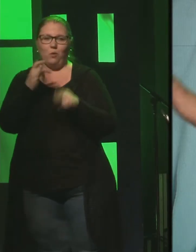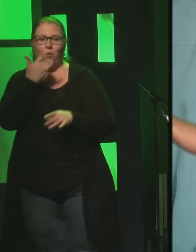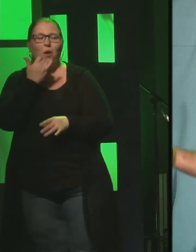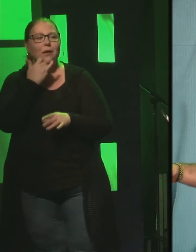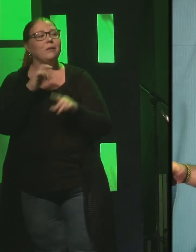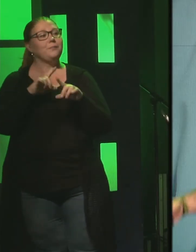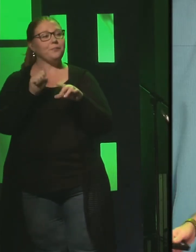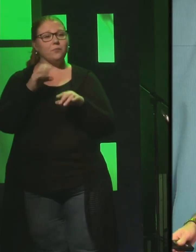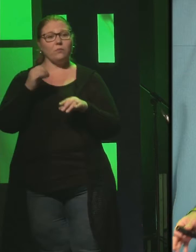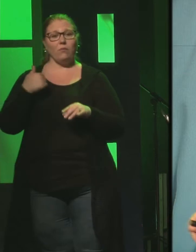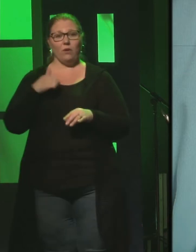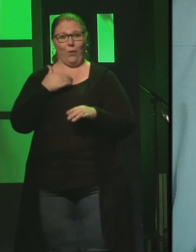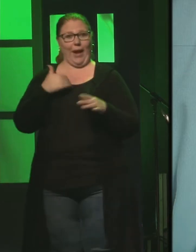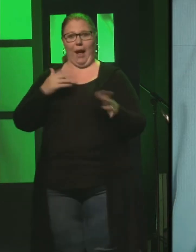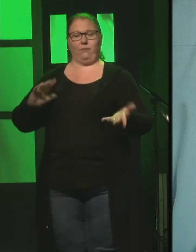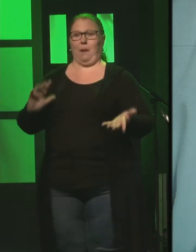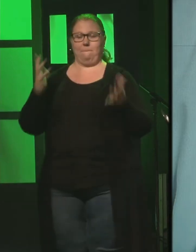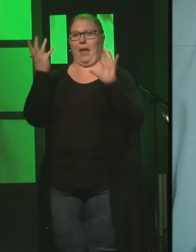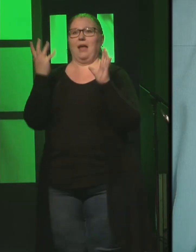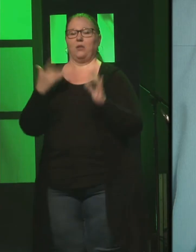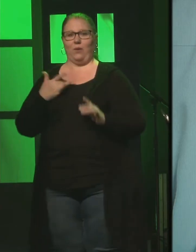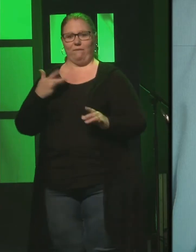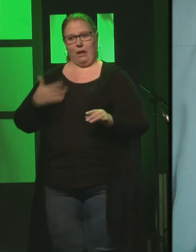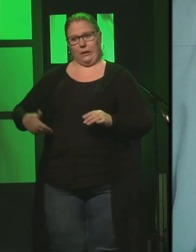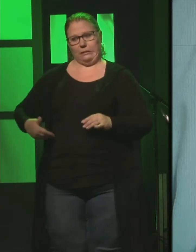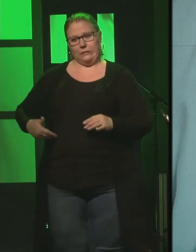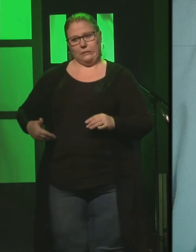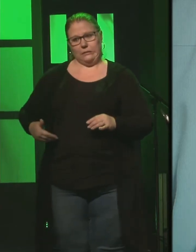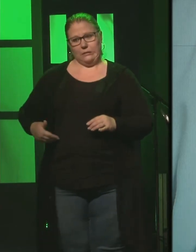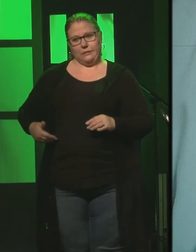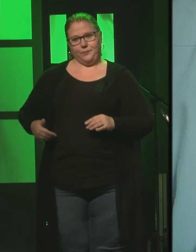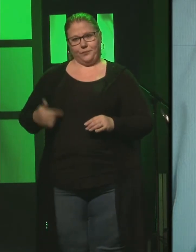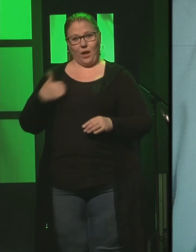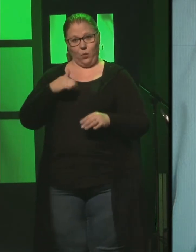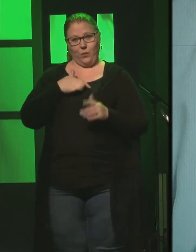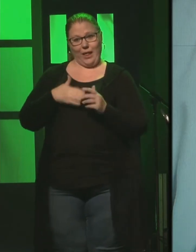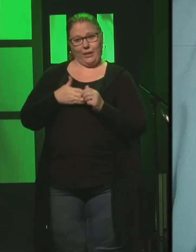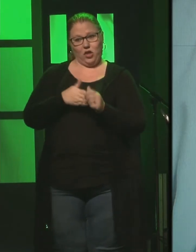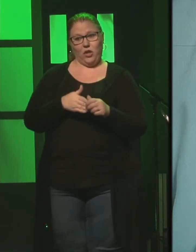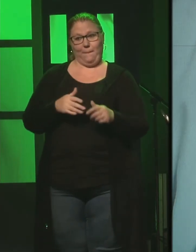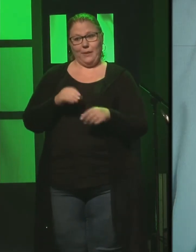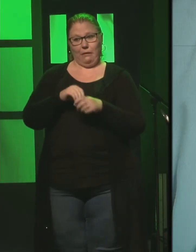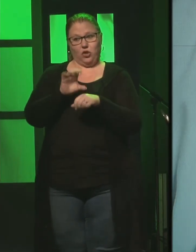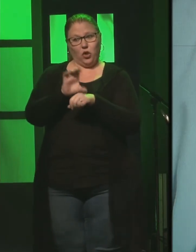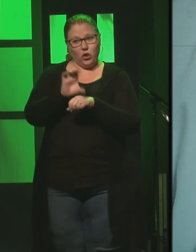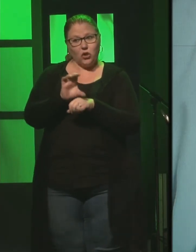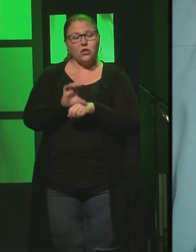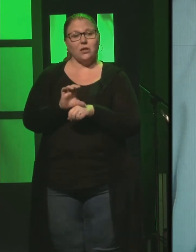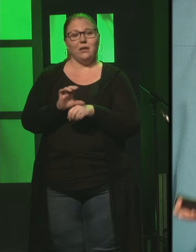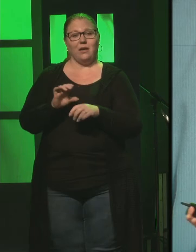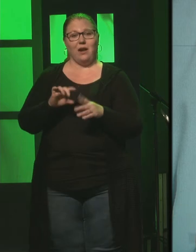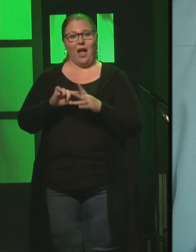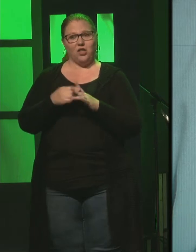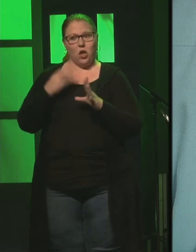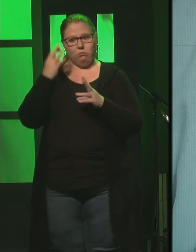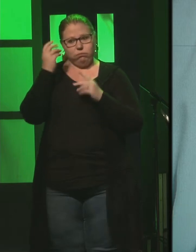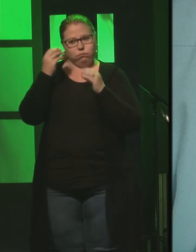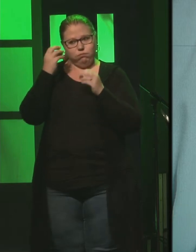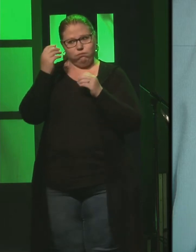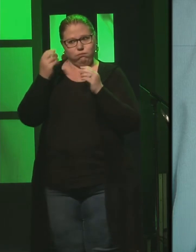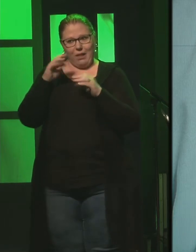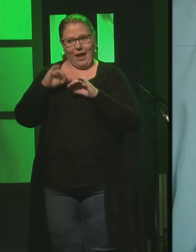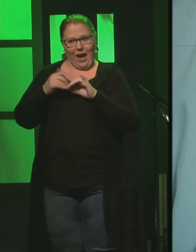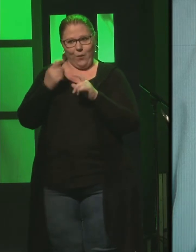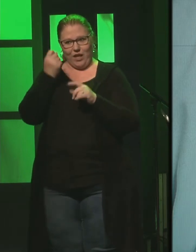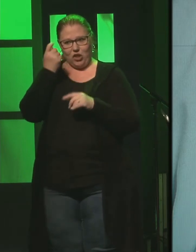this mess in general. And we just felt this nudge that we were in leadership in the life of a church. I started to kind of rethink through how I